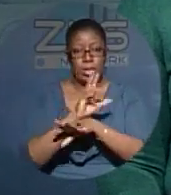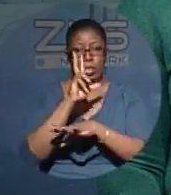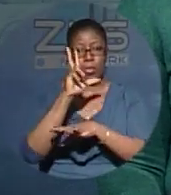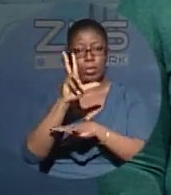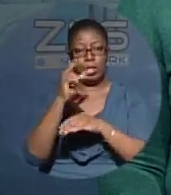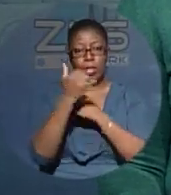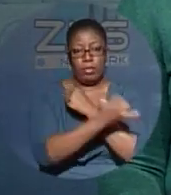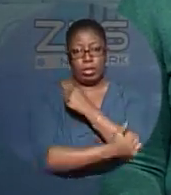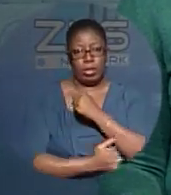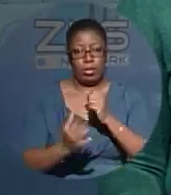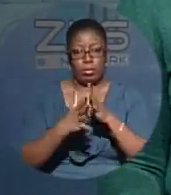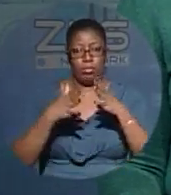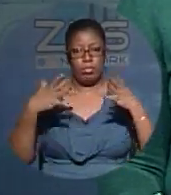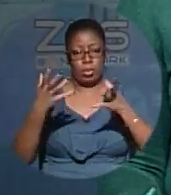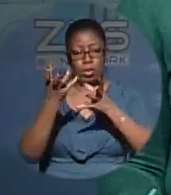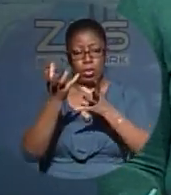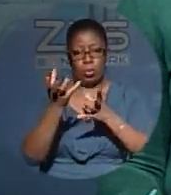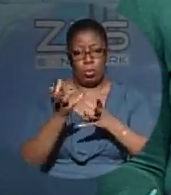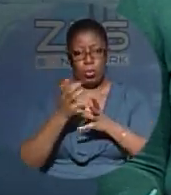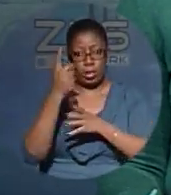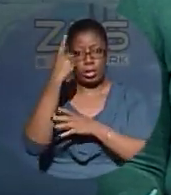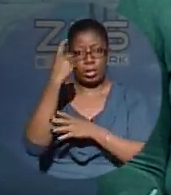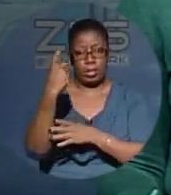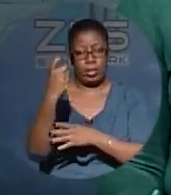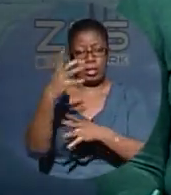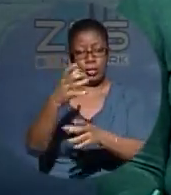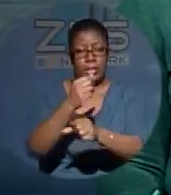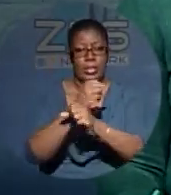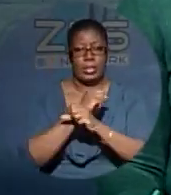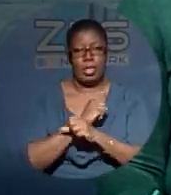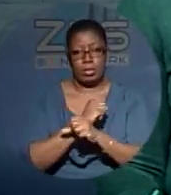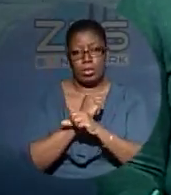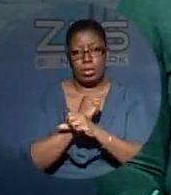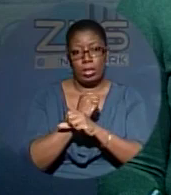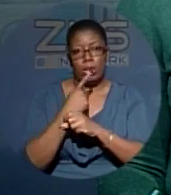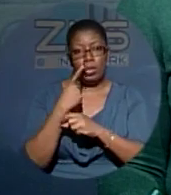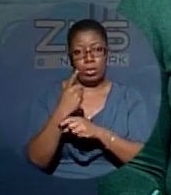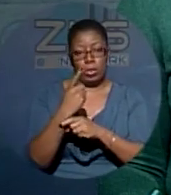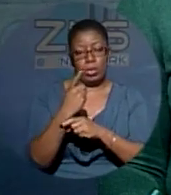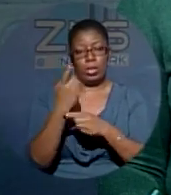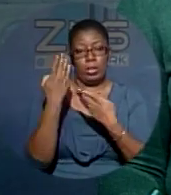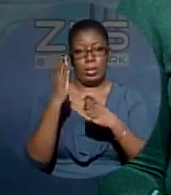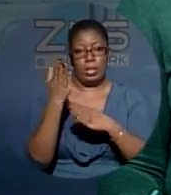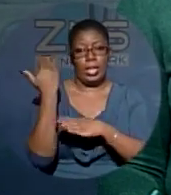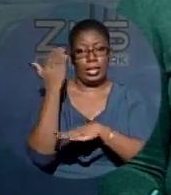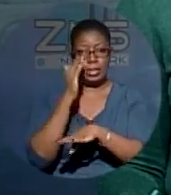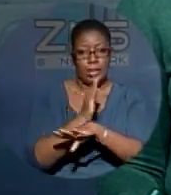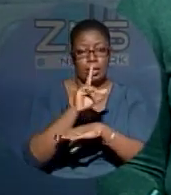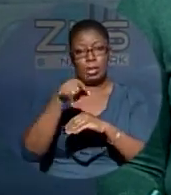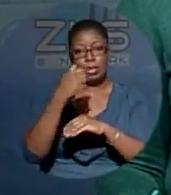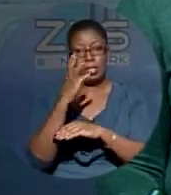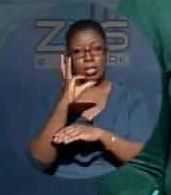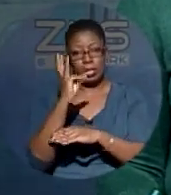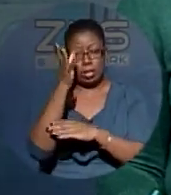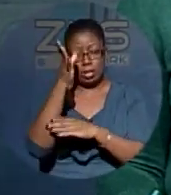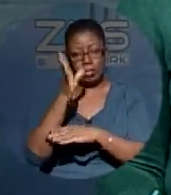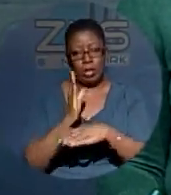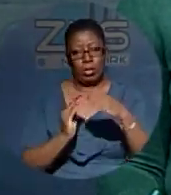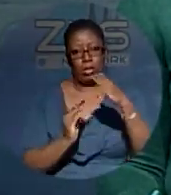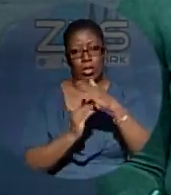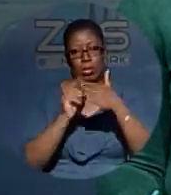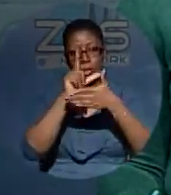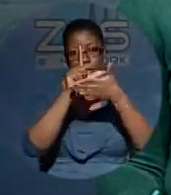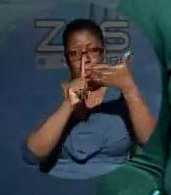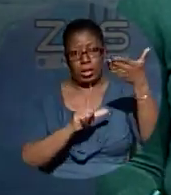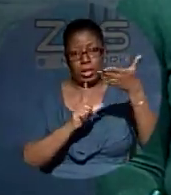three of the country's most wanted murder suspects have been captured. We told you right here on the Bahamas Tonight last night about the six men who topped the police